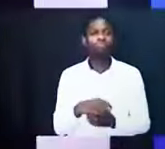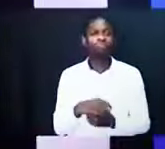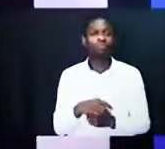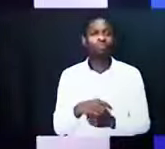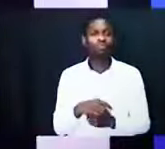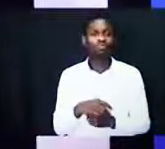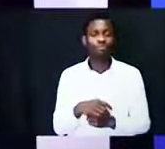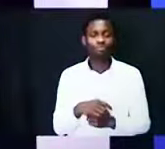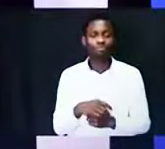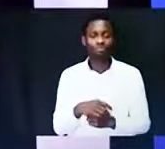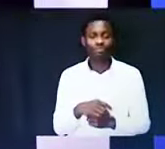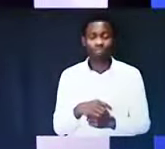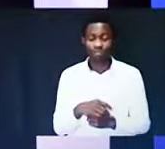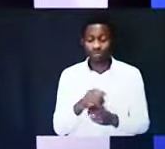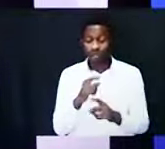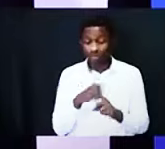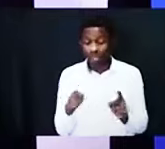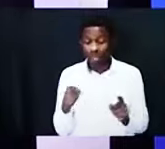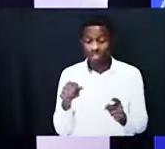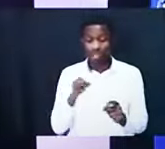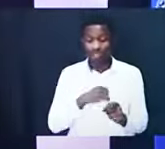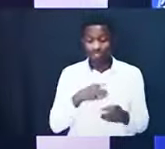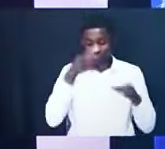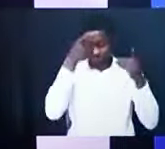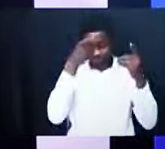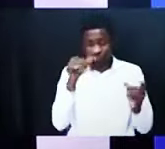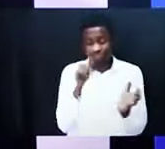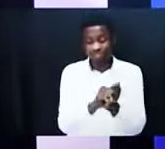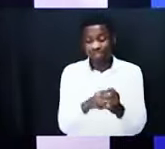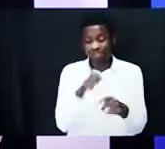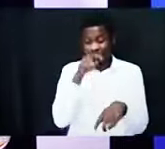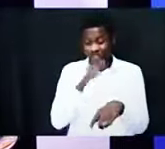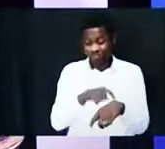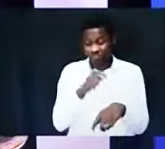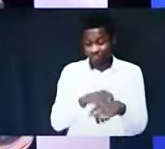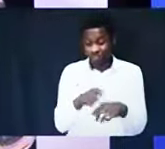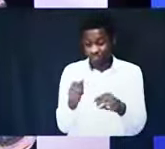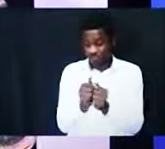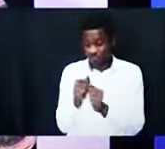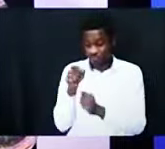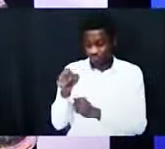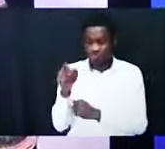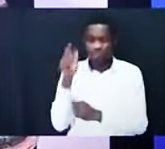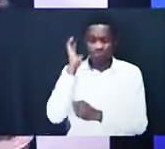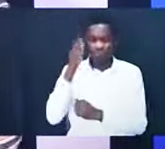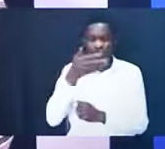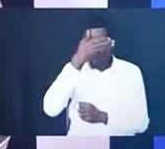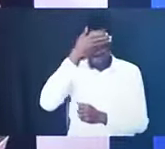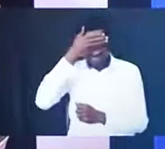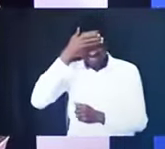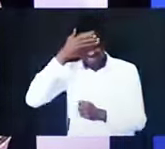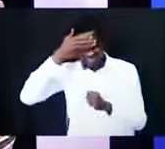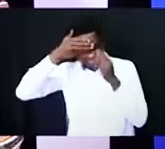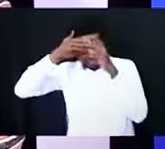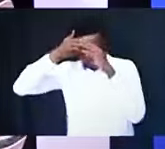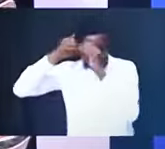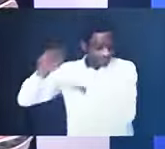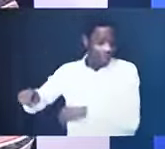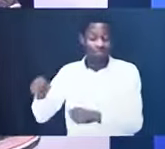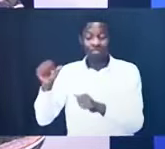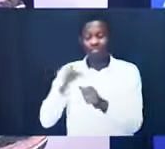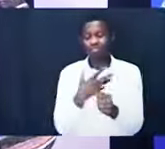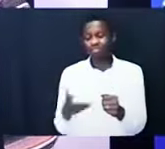Now verse 2. I decided that while I was with you, I will forget everything except Jesus Christ, the one who